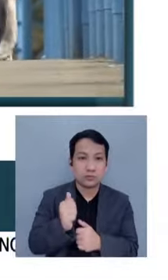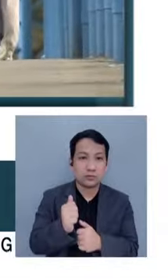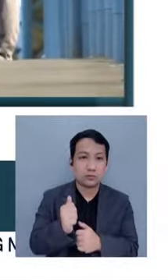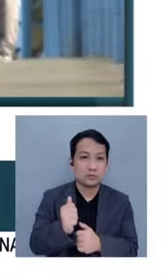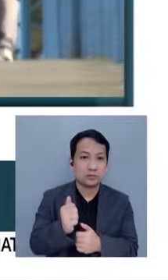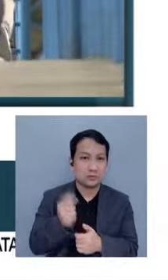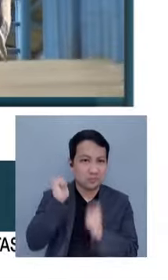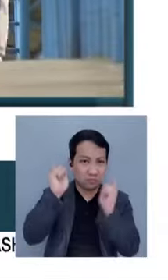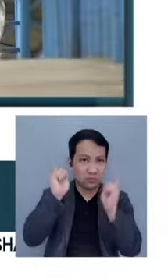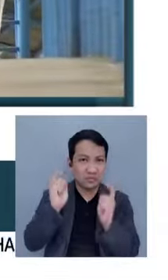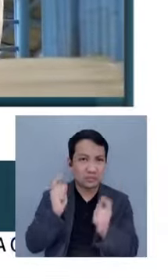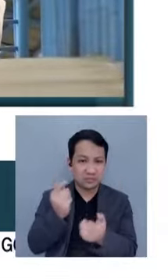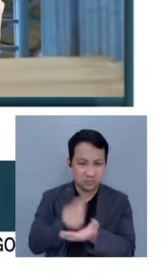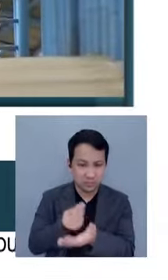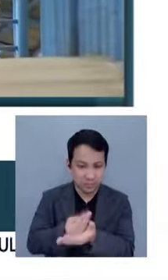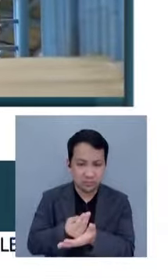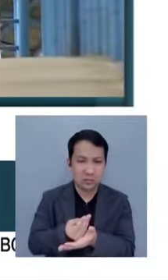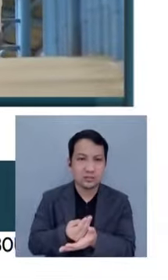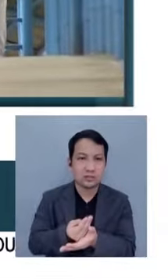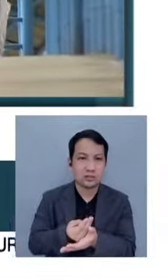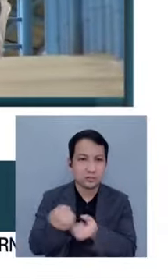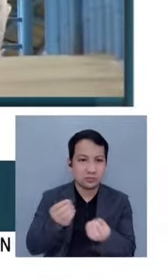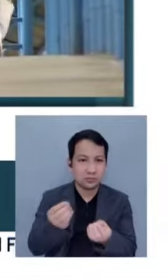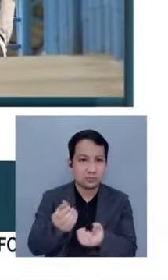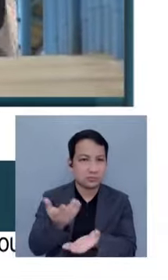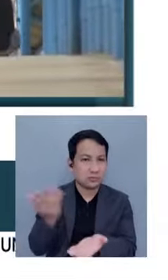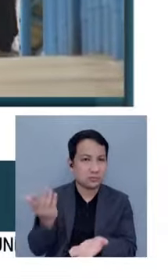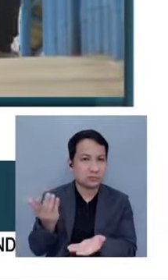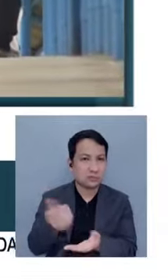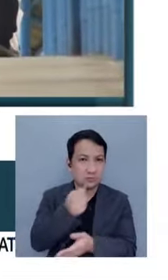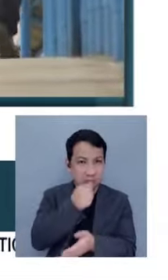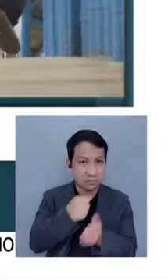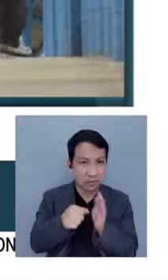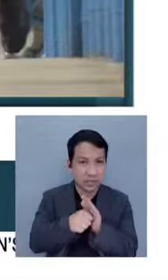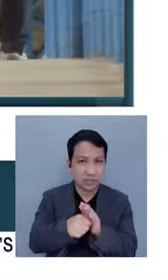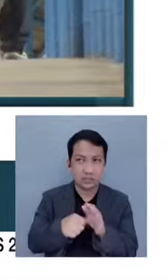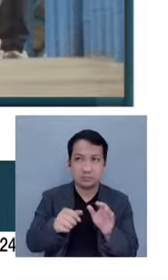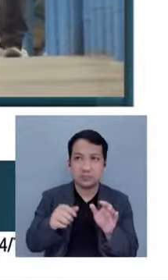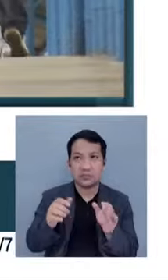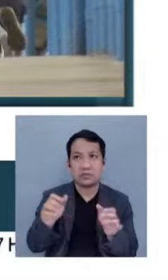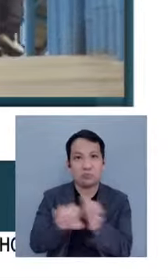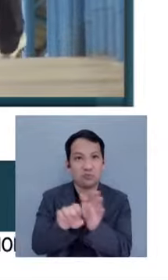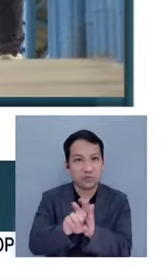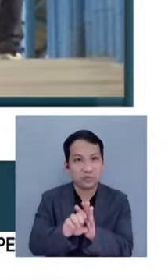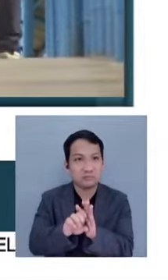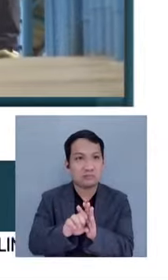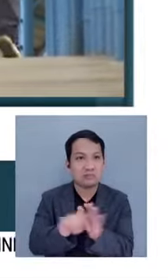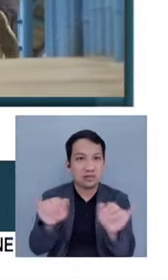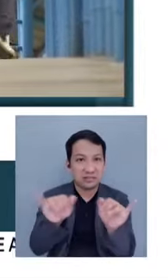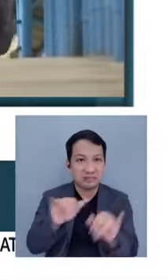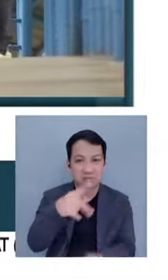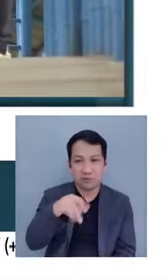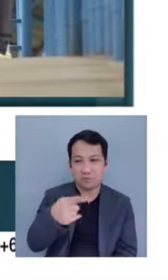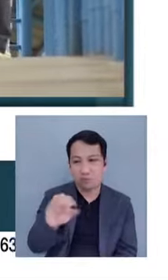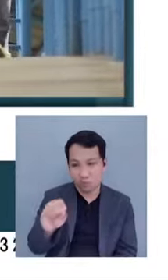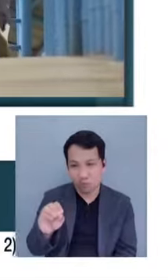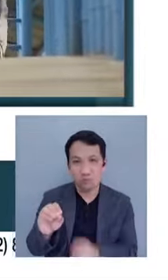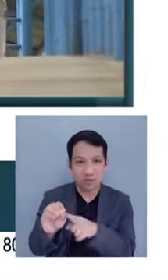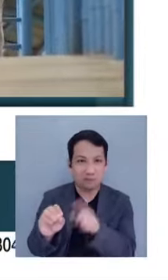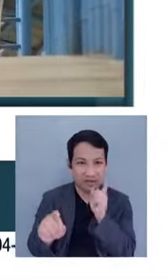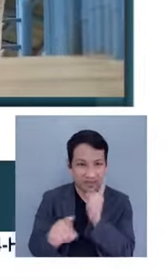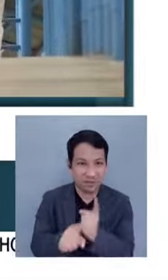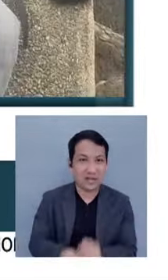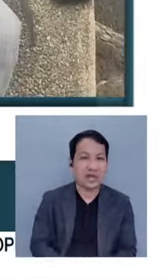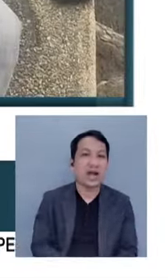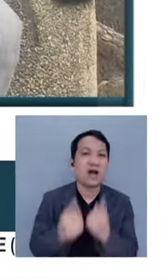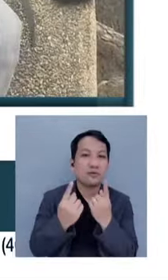order to do this operation. Some are even hiding behind our POGO industry. No? So what they do is